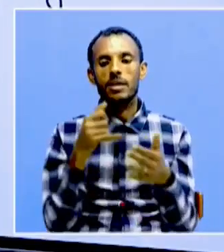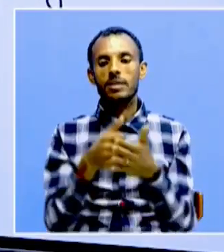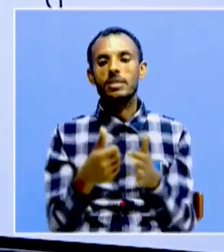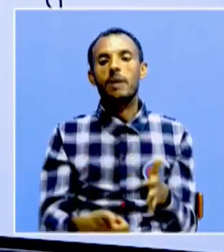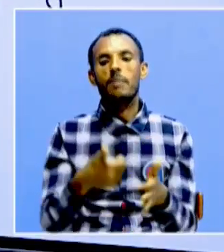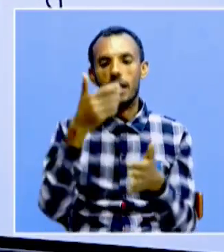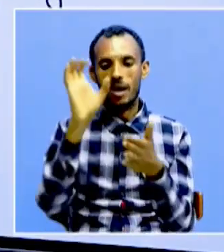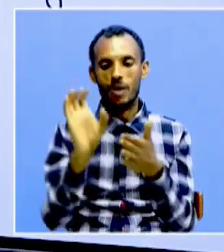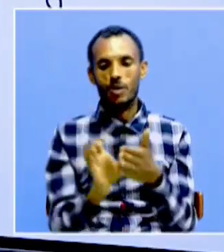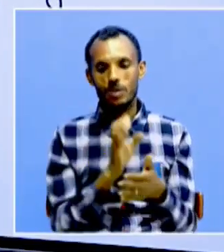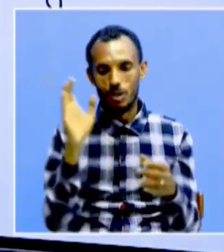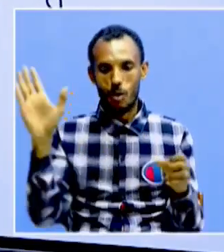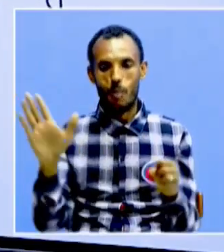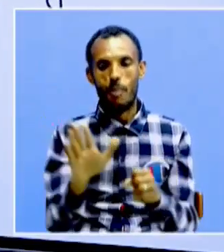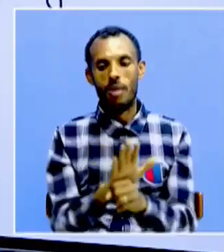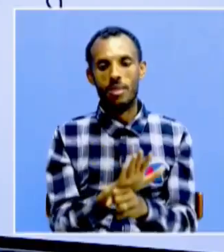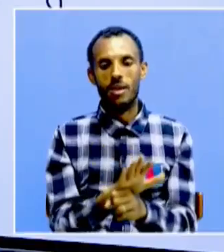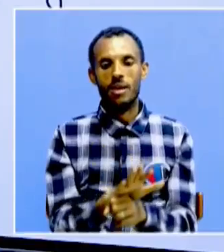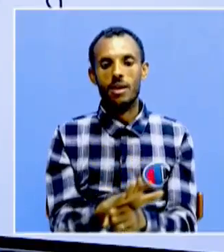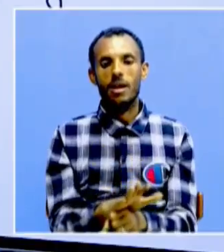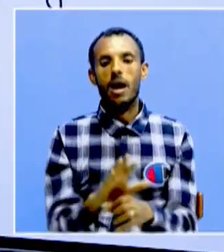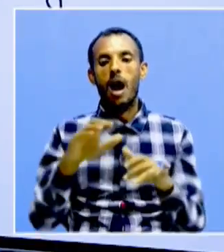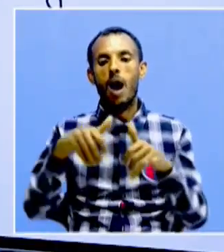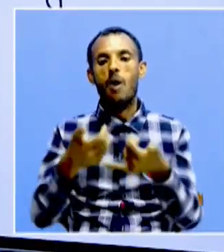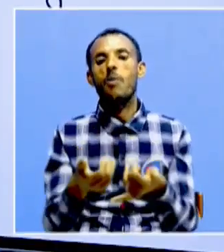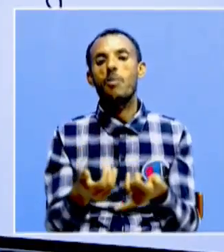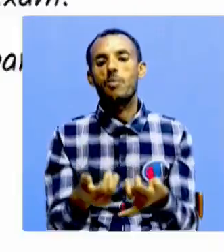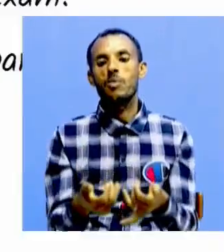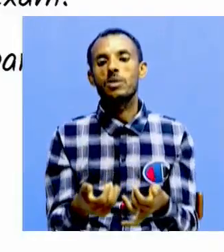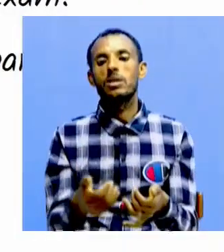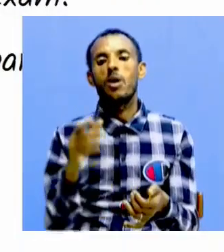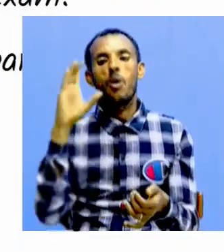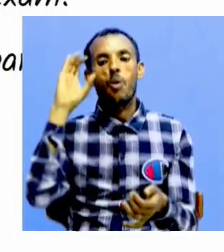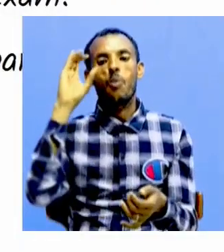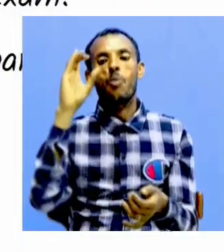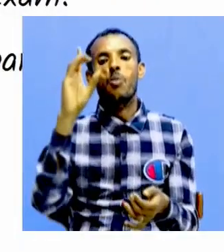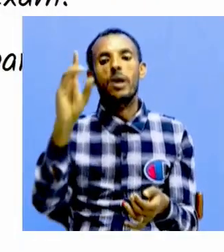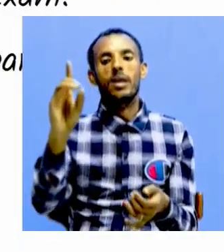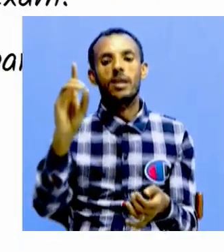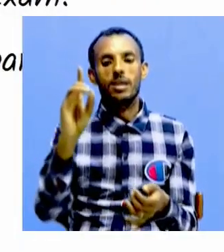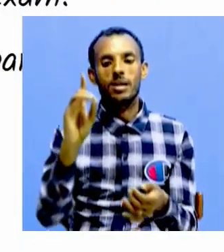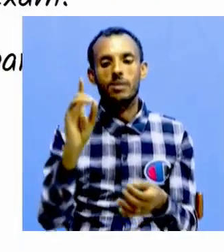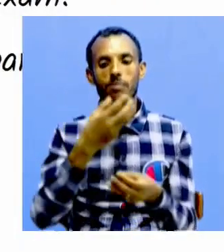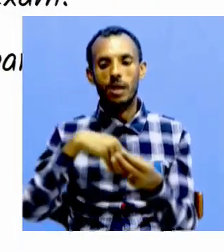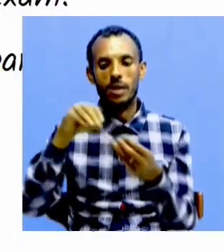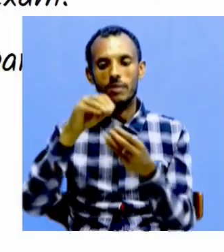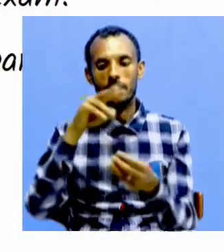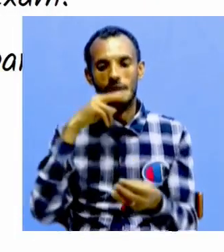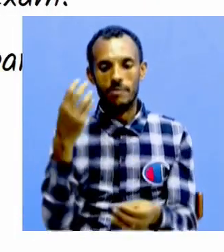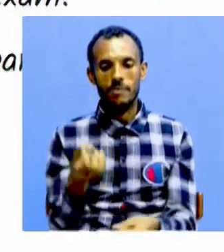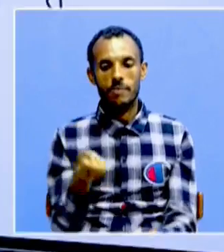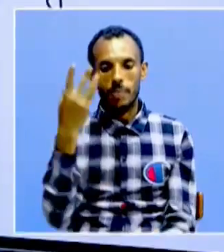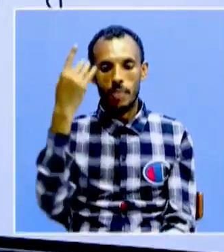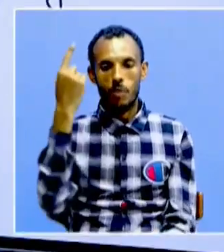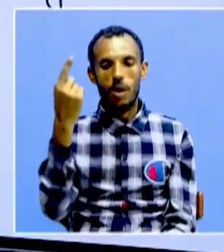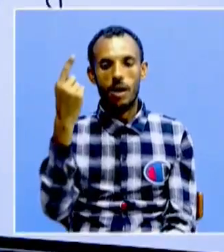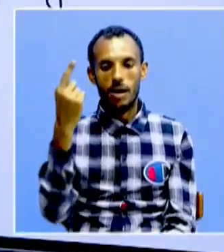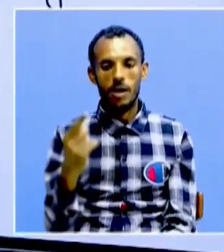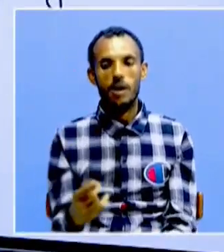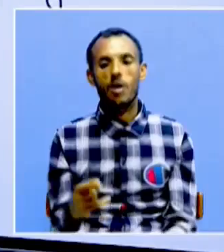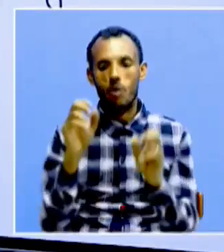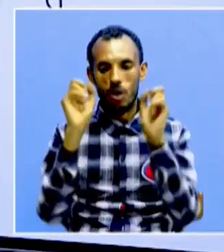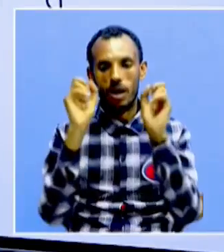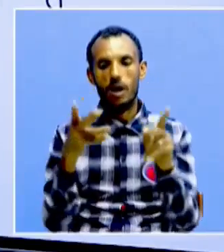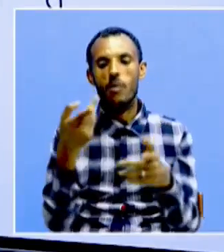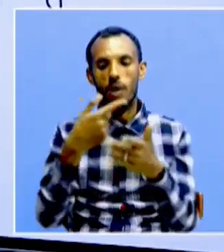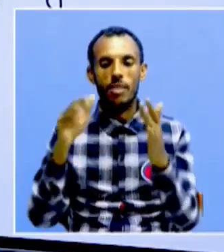clause which is completed. Yes? How? They would. Here is the conditional. Would plus verb 1. Okay,